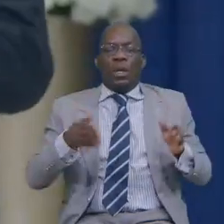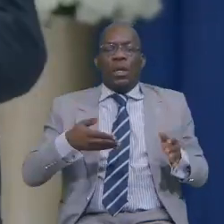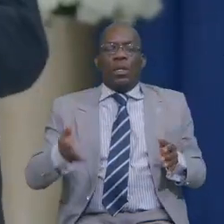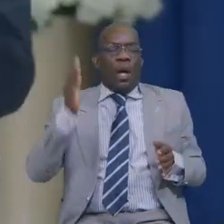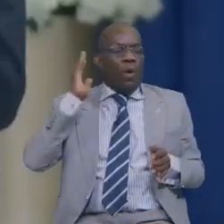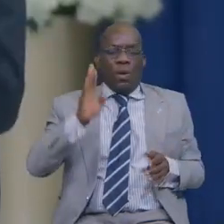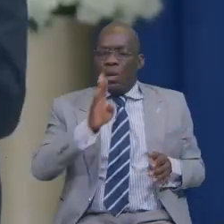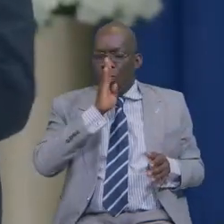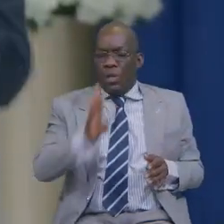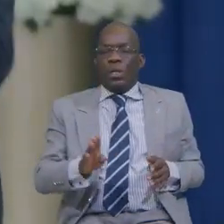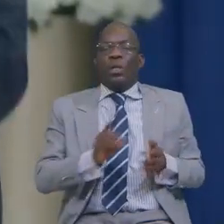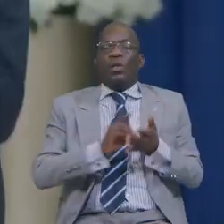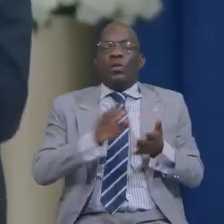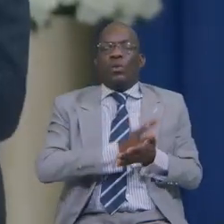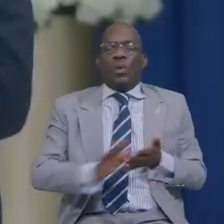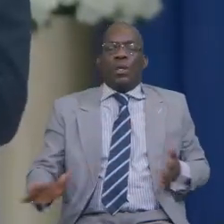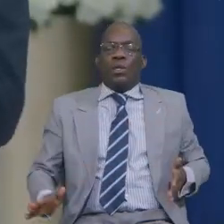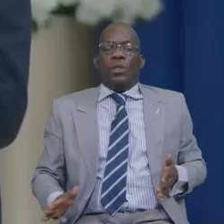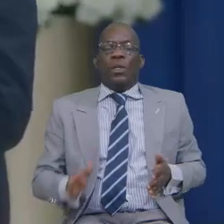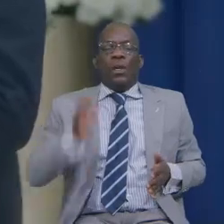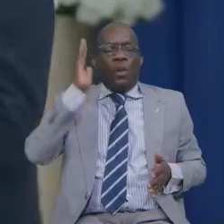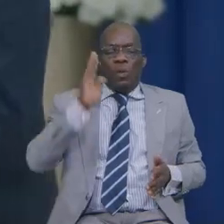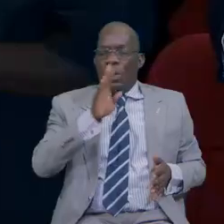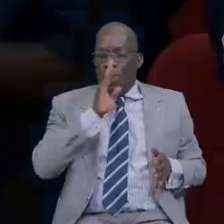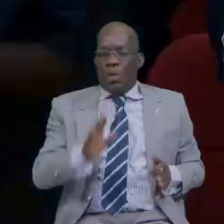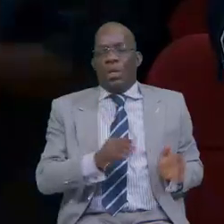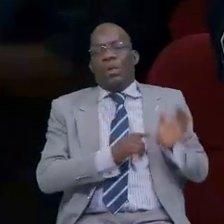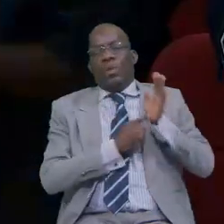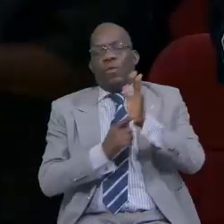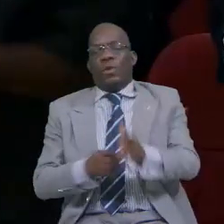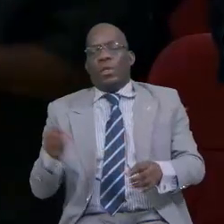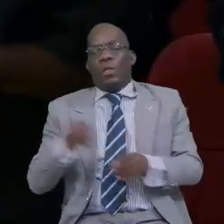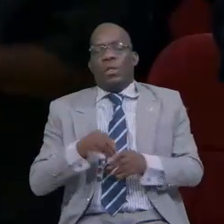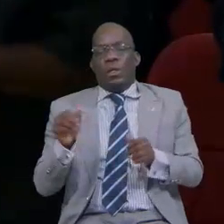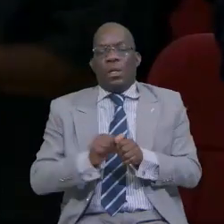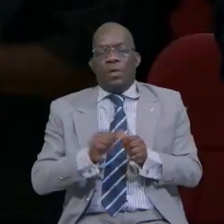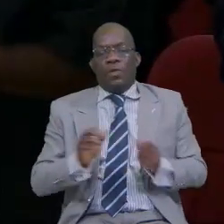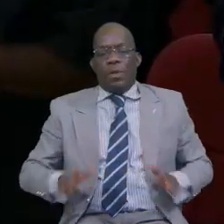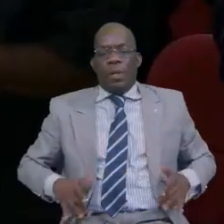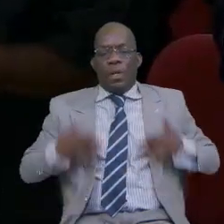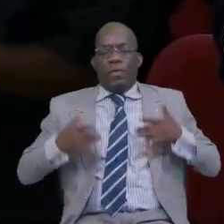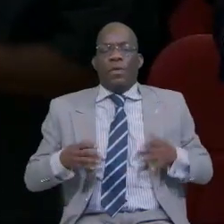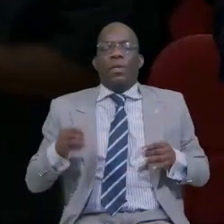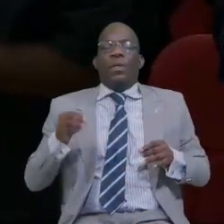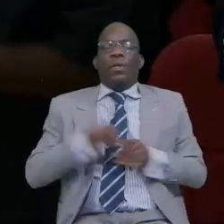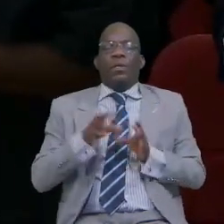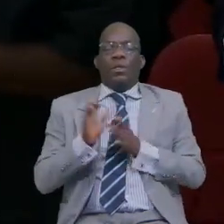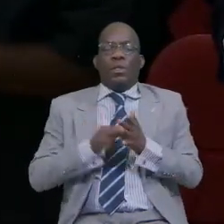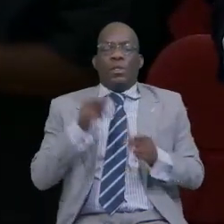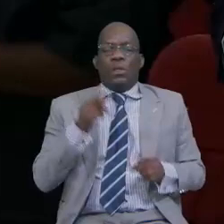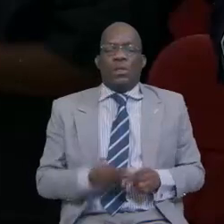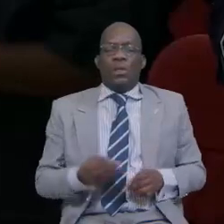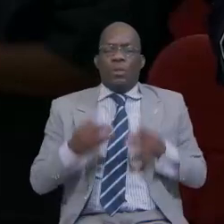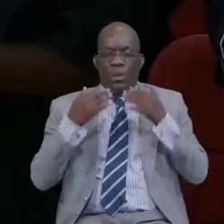be manifested in every life in Jesus' name. Thank you, Lord, for the answer. In